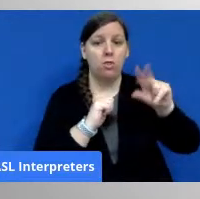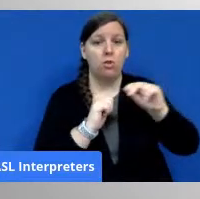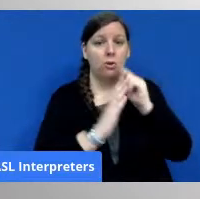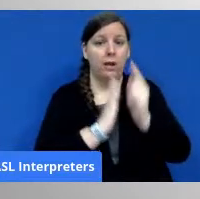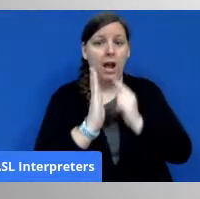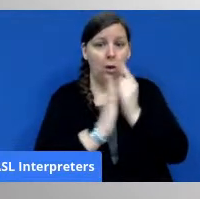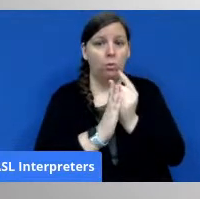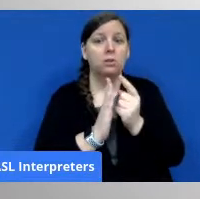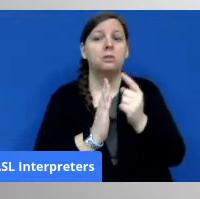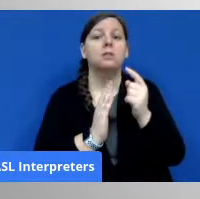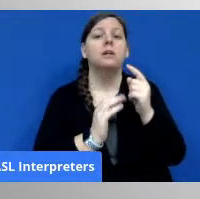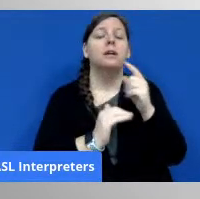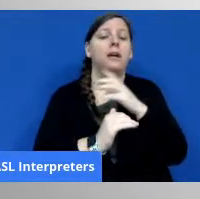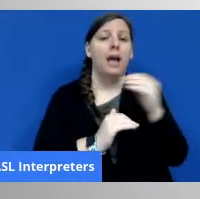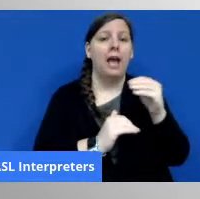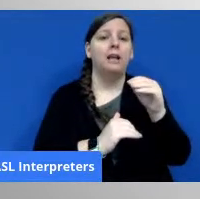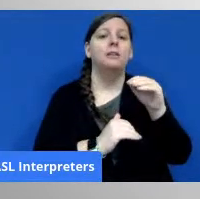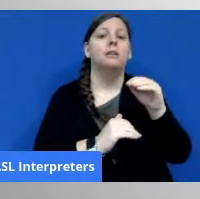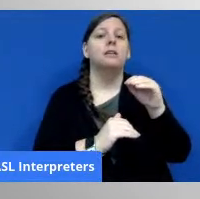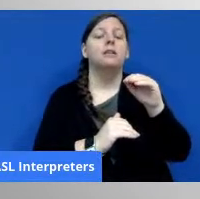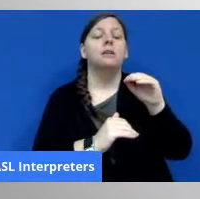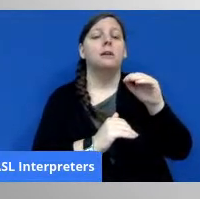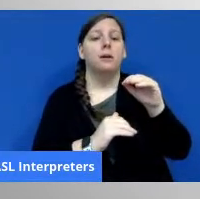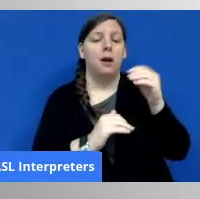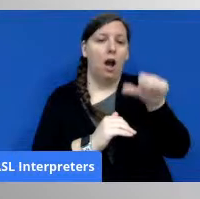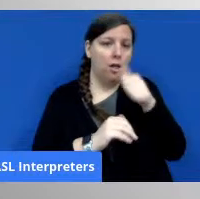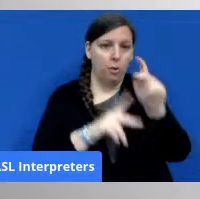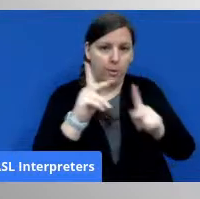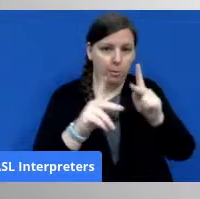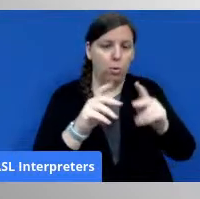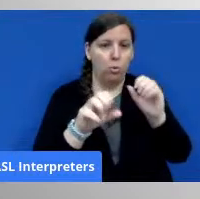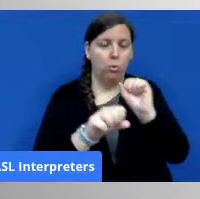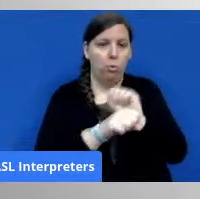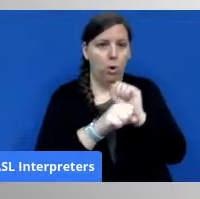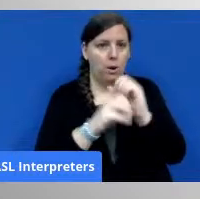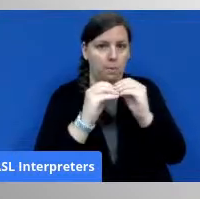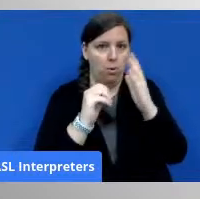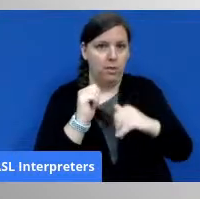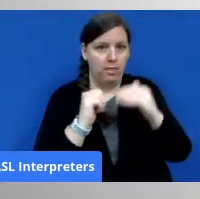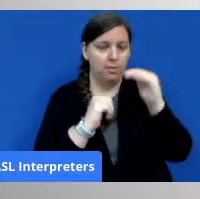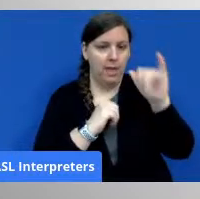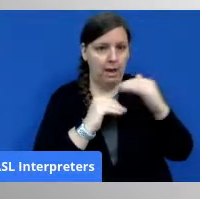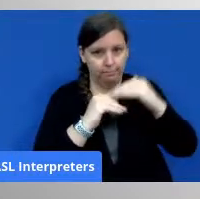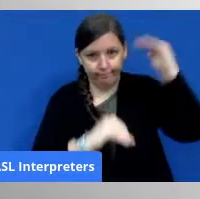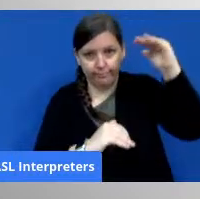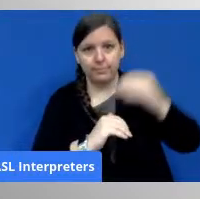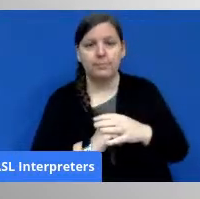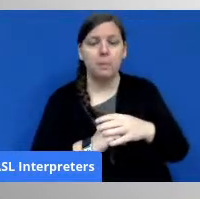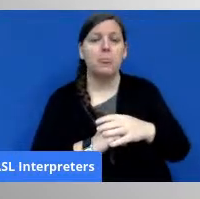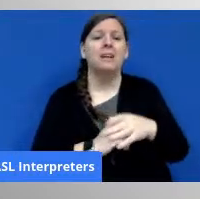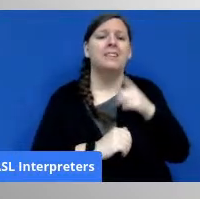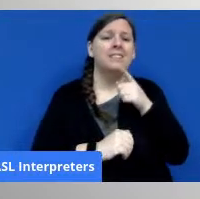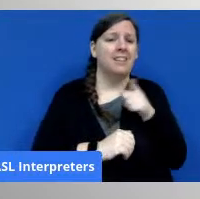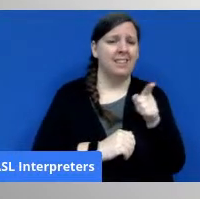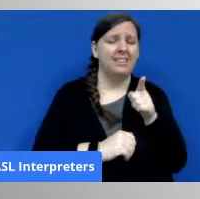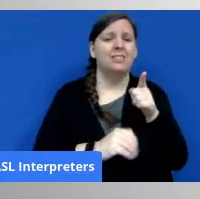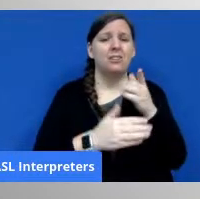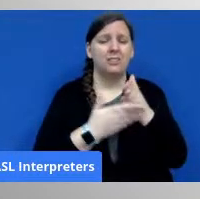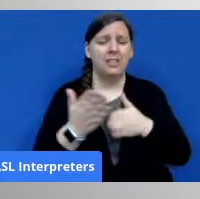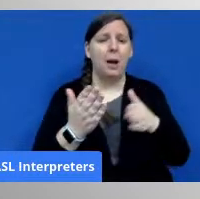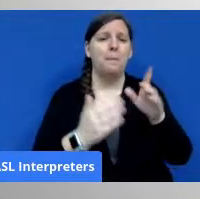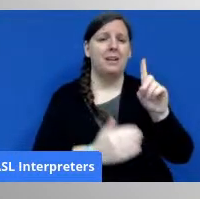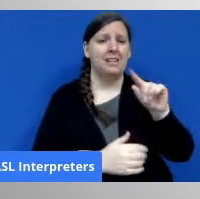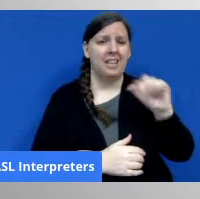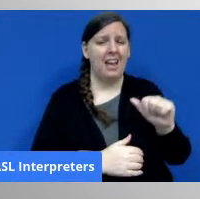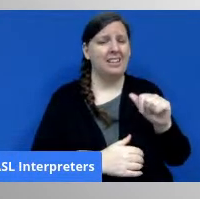slide. And you marry that with some of these other sort of worrying indicators on